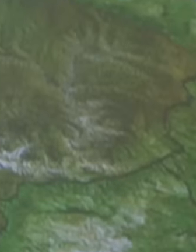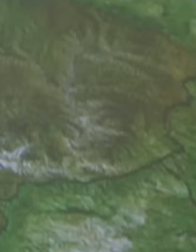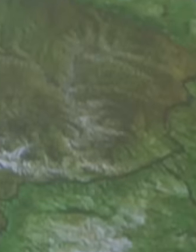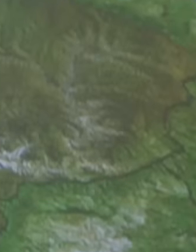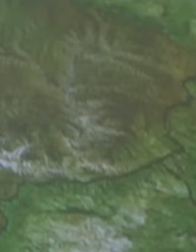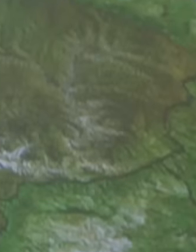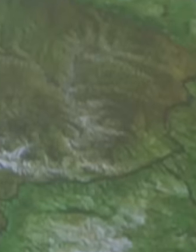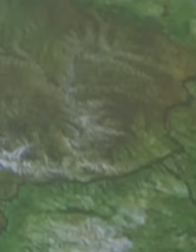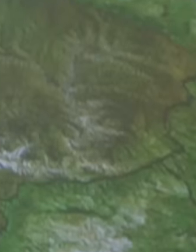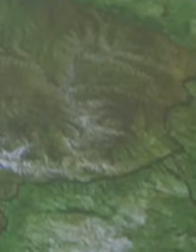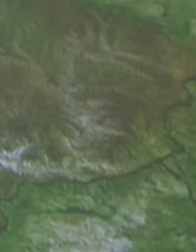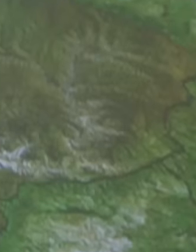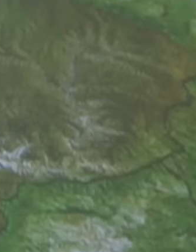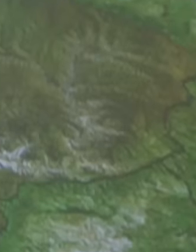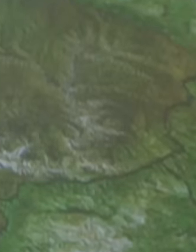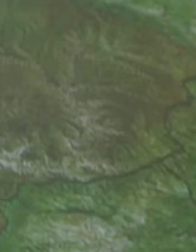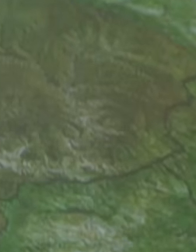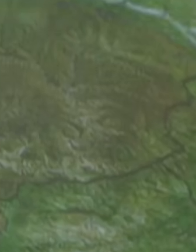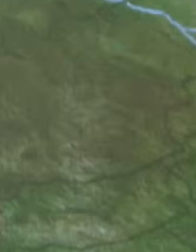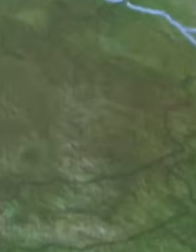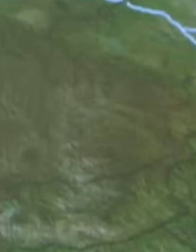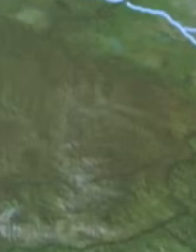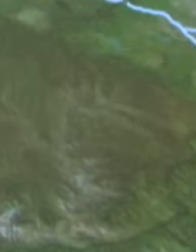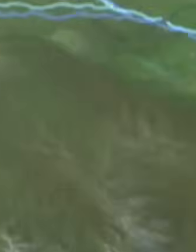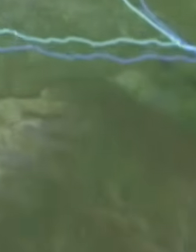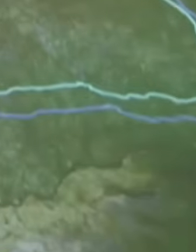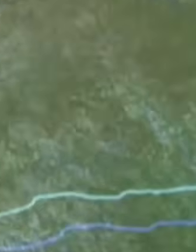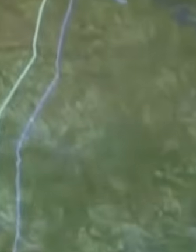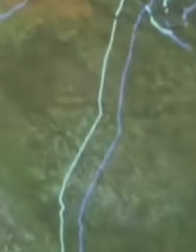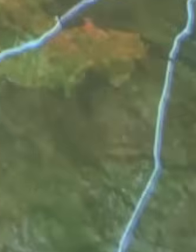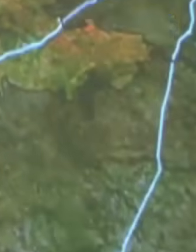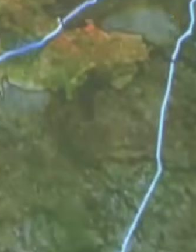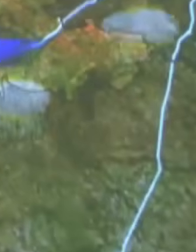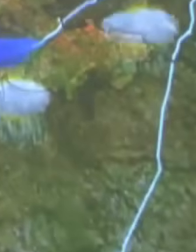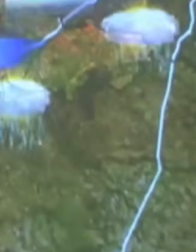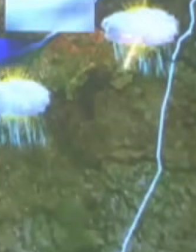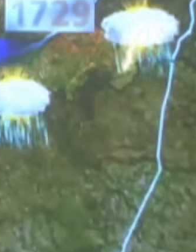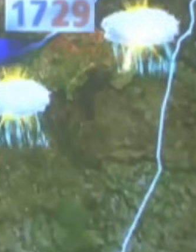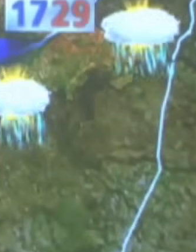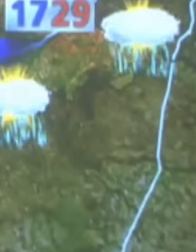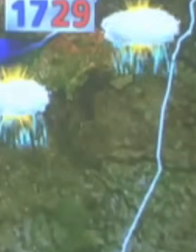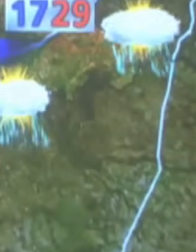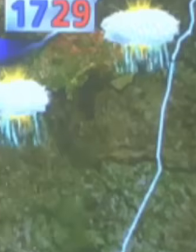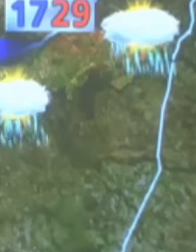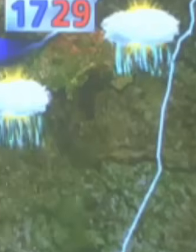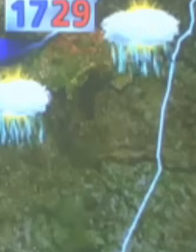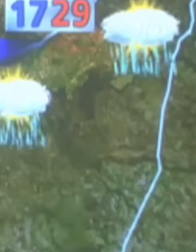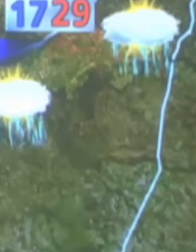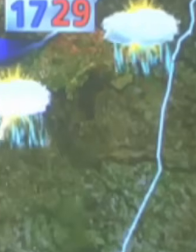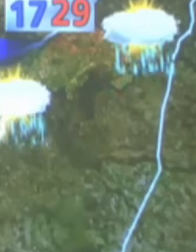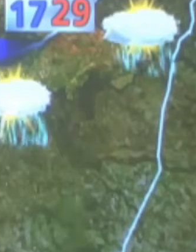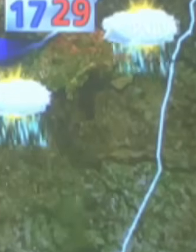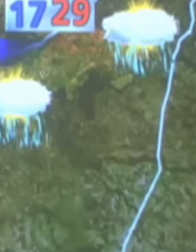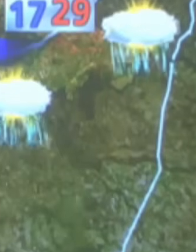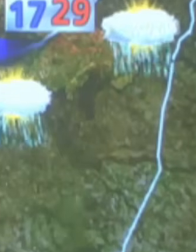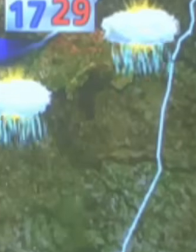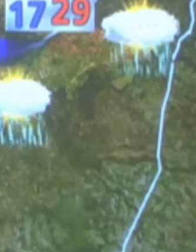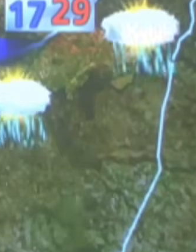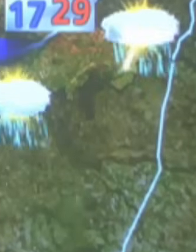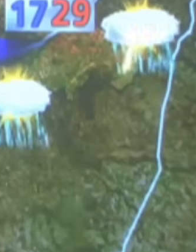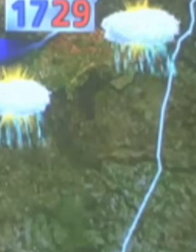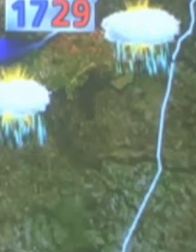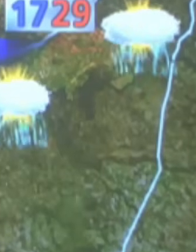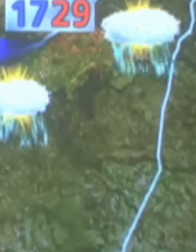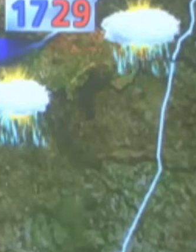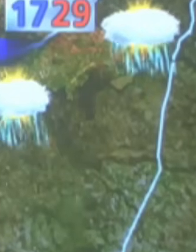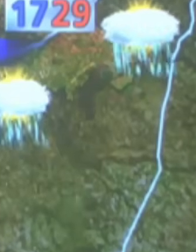tla hle tshetse fela he dikanetseng di kgradi di ritha fela ho mashome a mabedi a metso e mehlano kaofela ha re shebile hona ka haro Northwest Vryburg o tla jwale hona